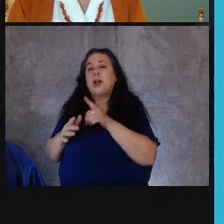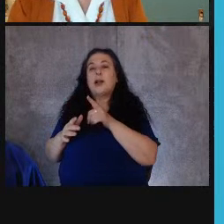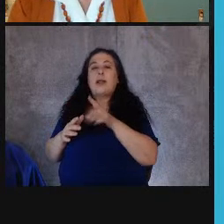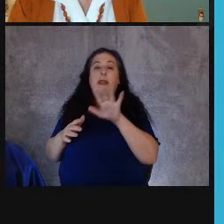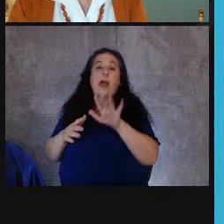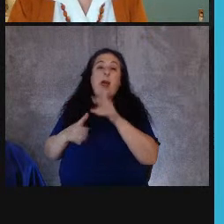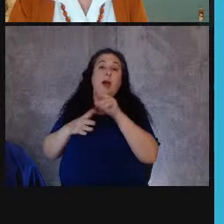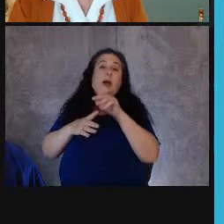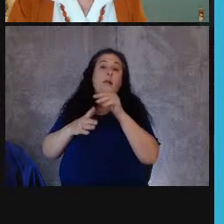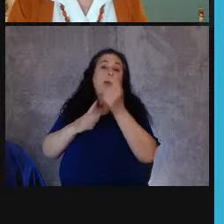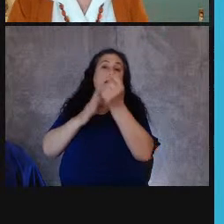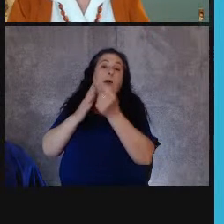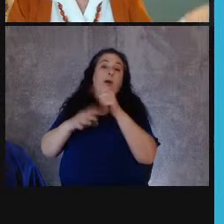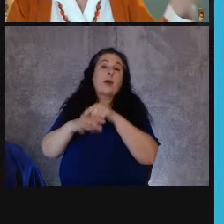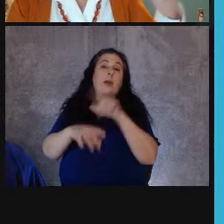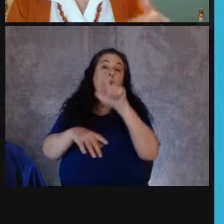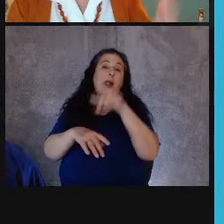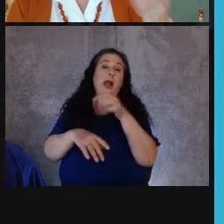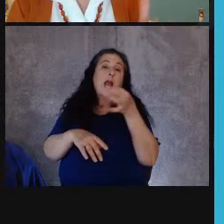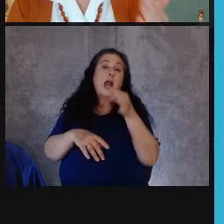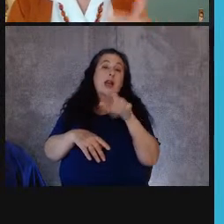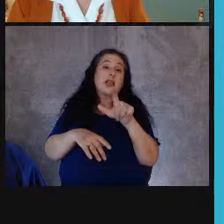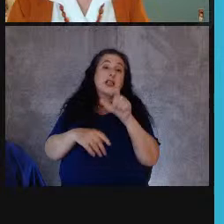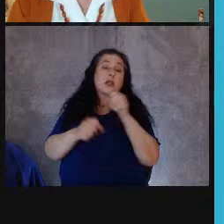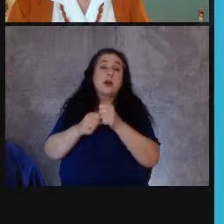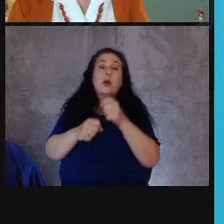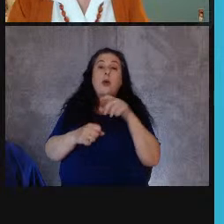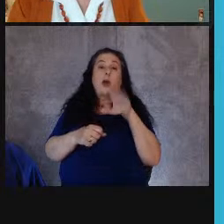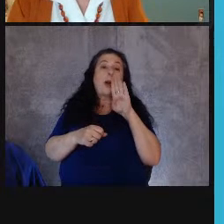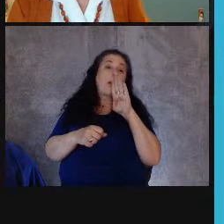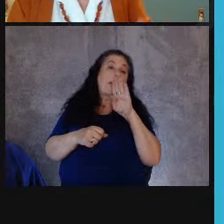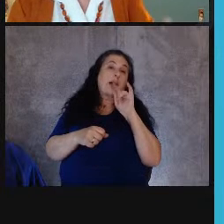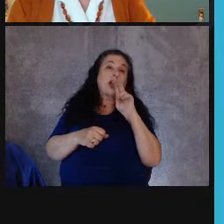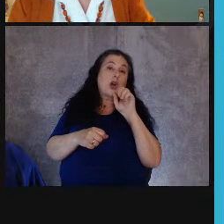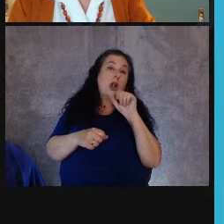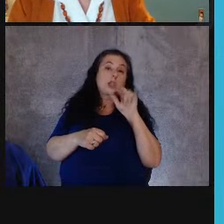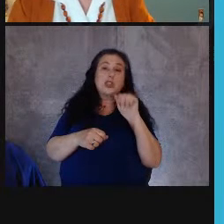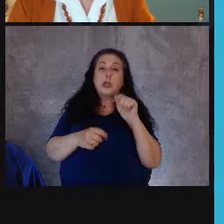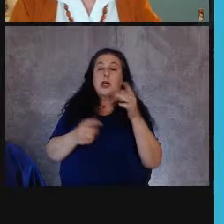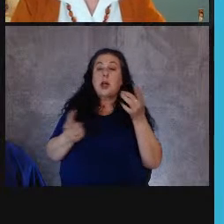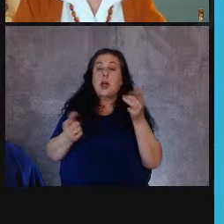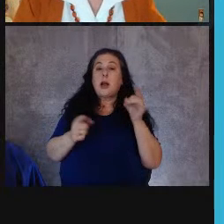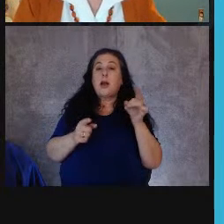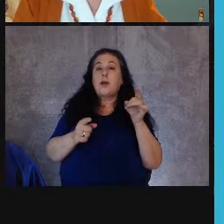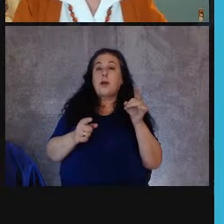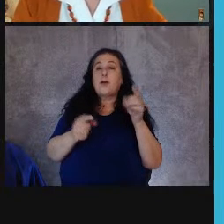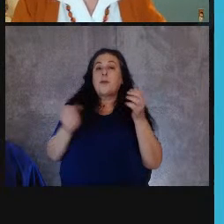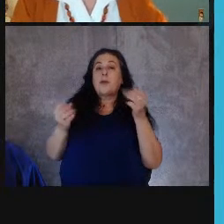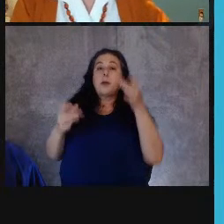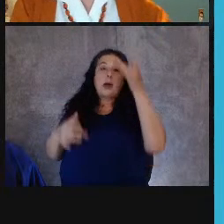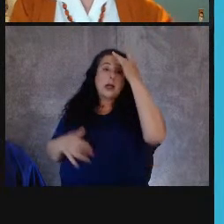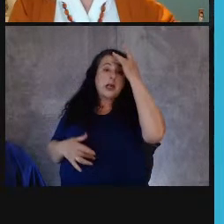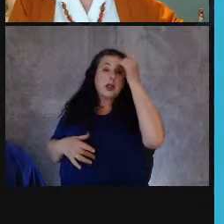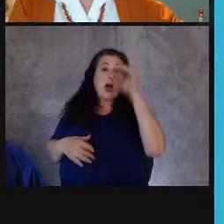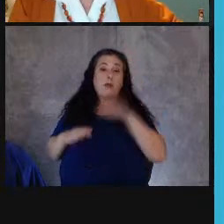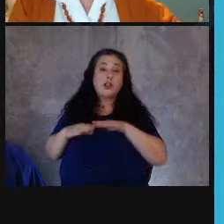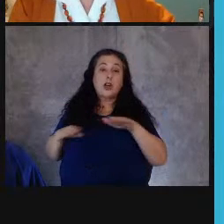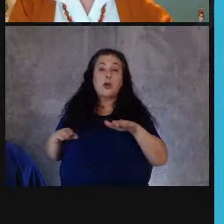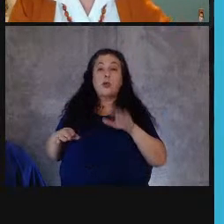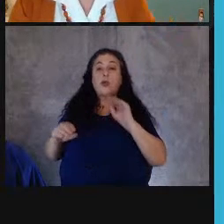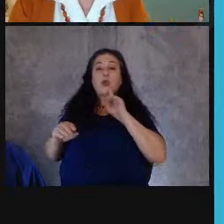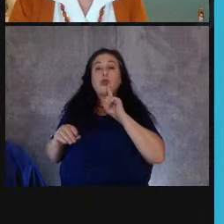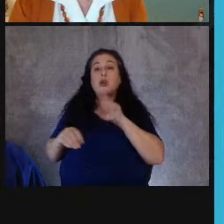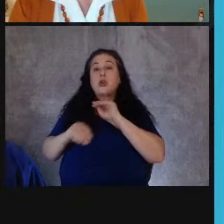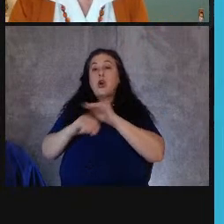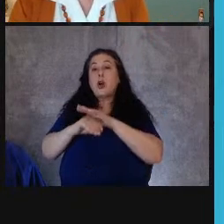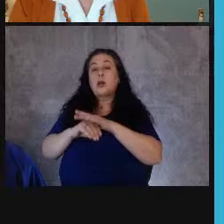period in the late 19th century. And when bacteriology comes along, because so many diseases of childhood were caused